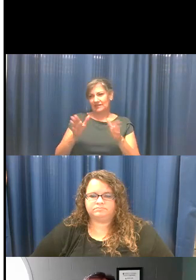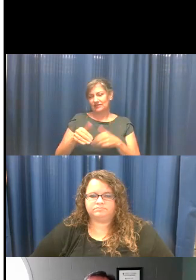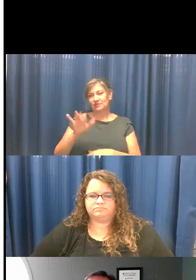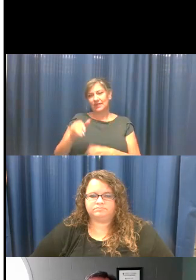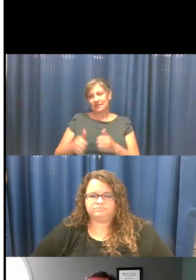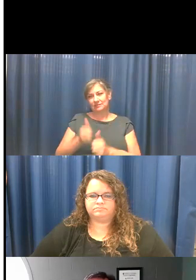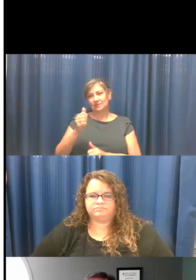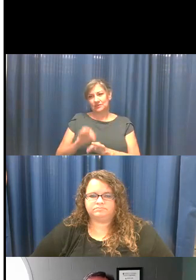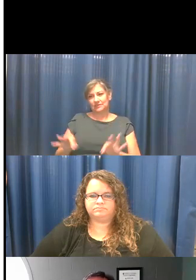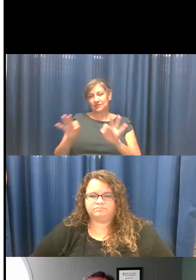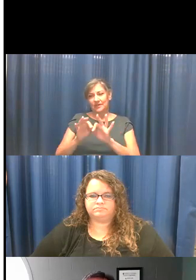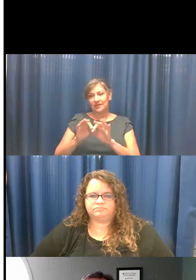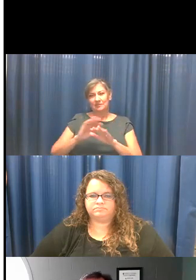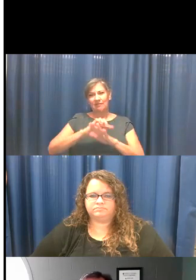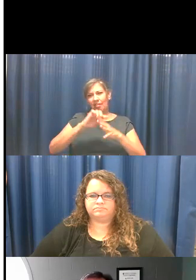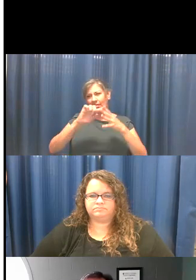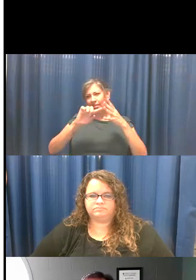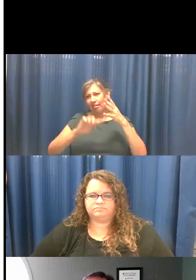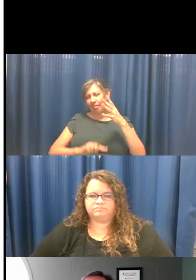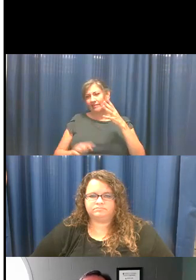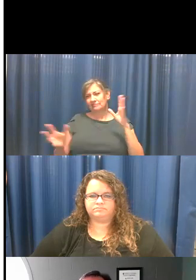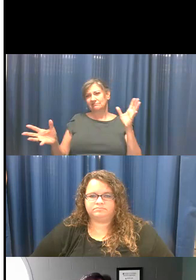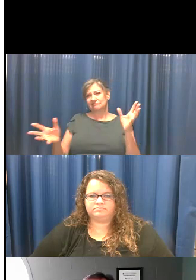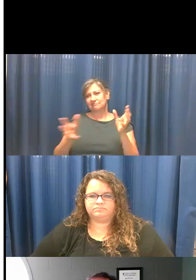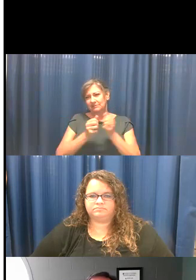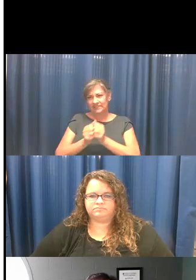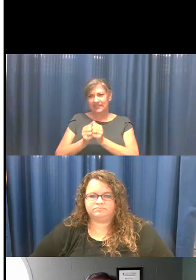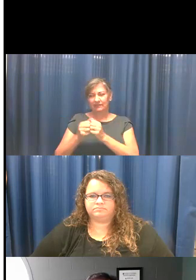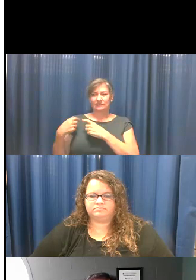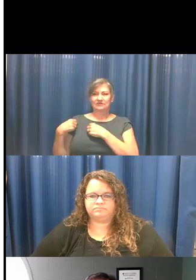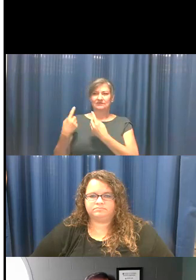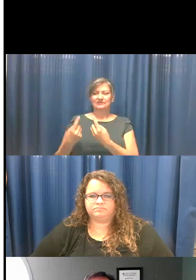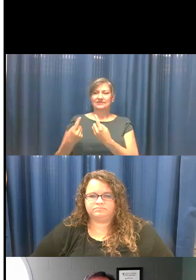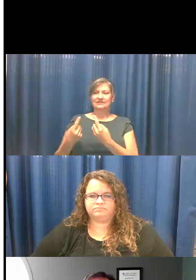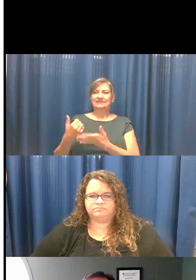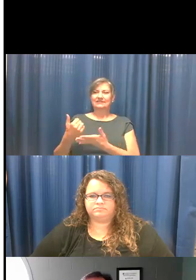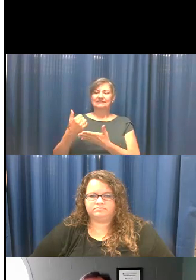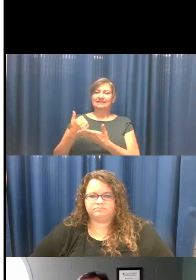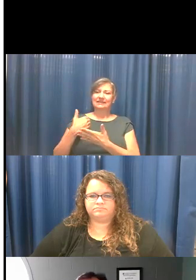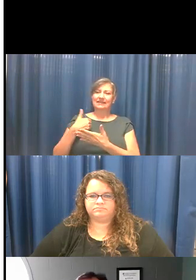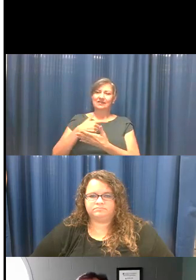But all of these components have come together over the years to help us build this kind of